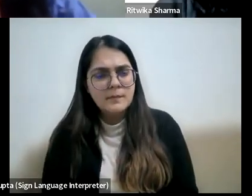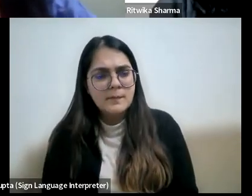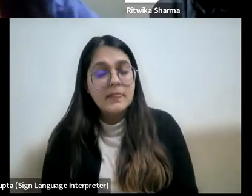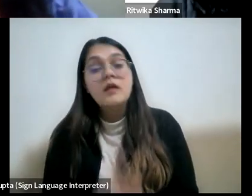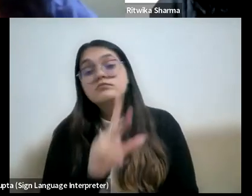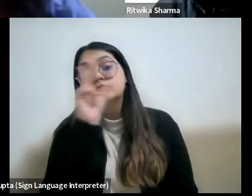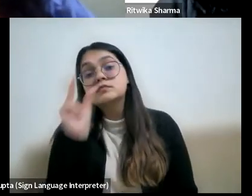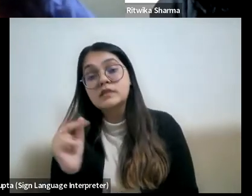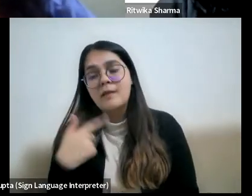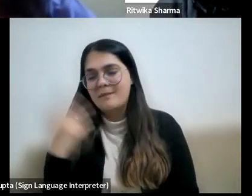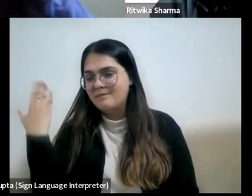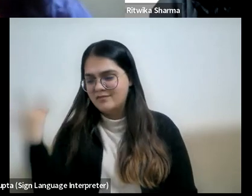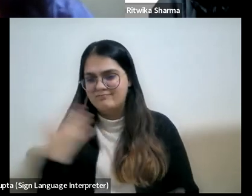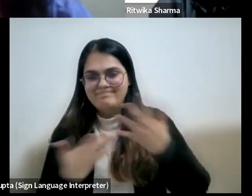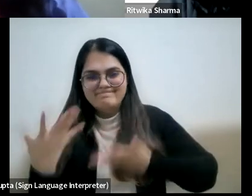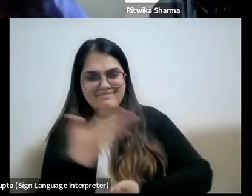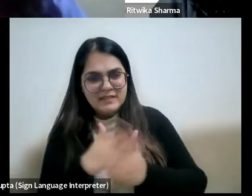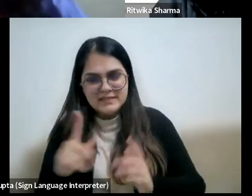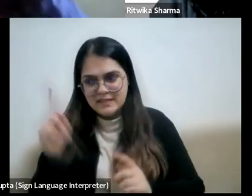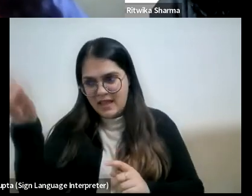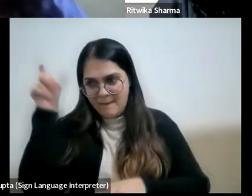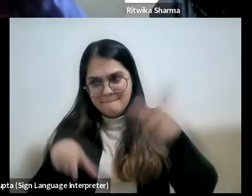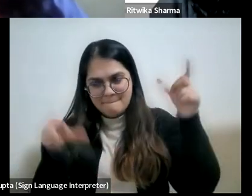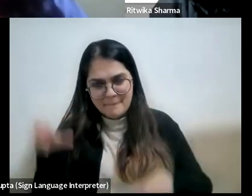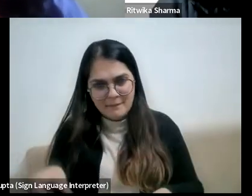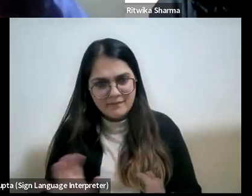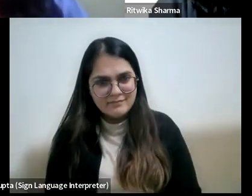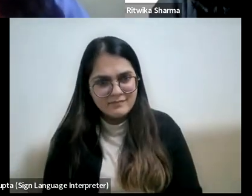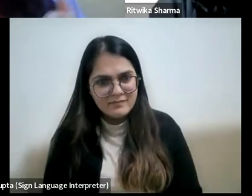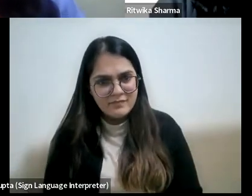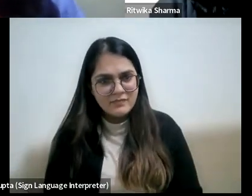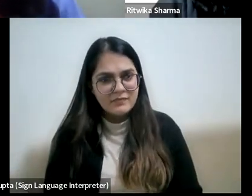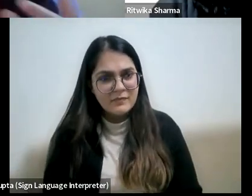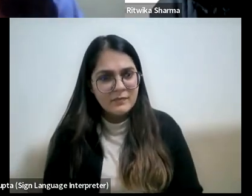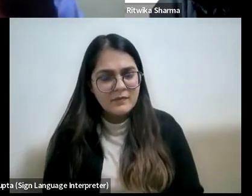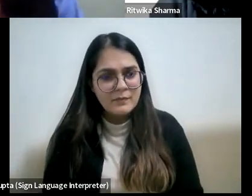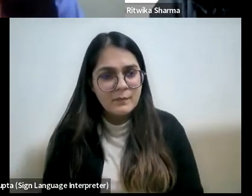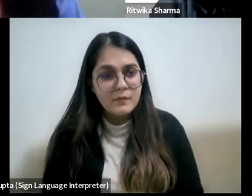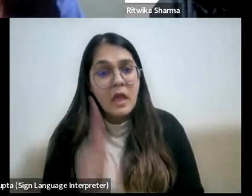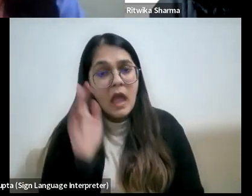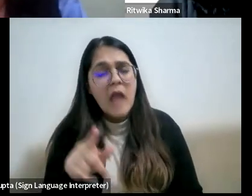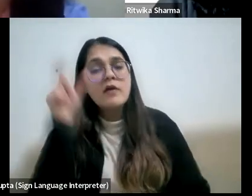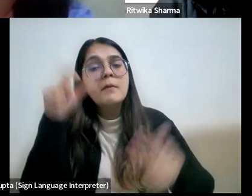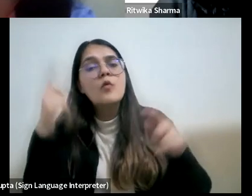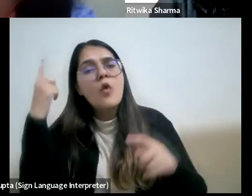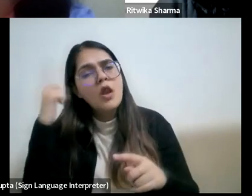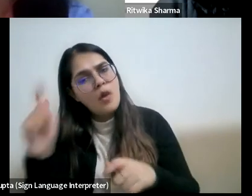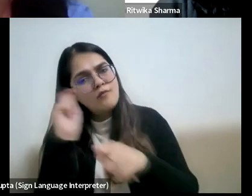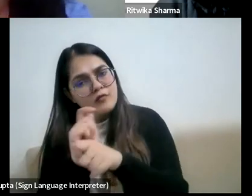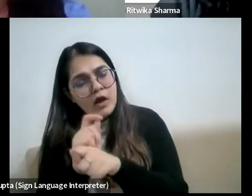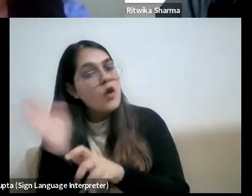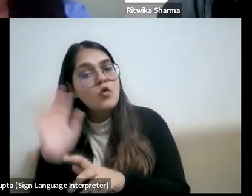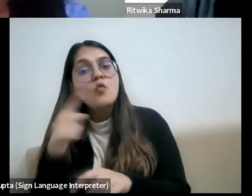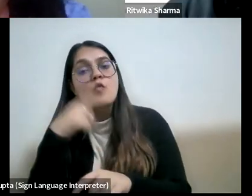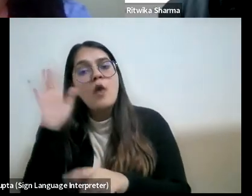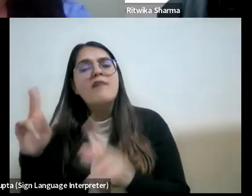also when we were talking about these people, it is not just migrant laborers. There are people who are also who stay back in the villages,